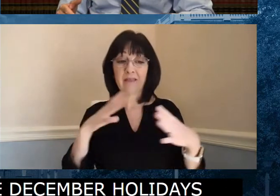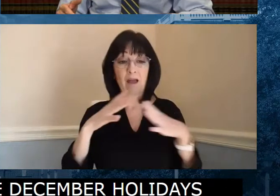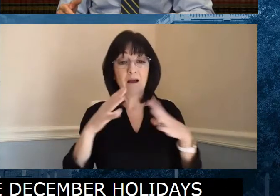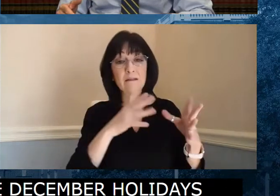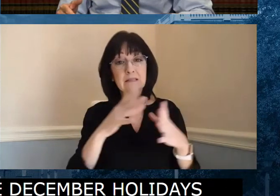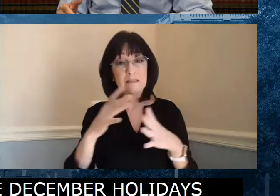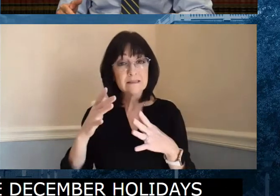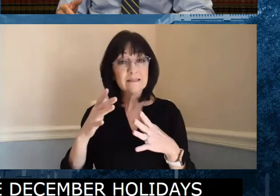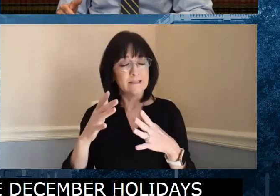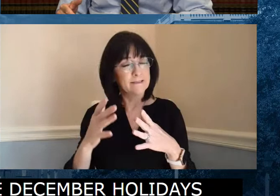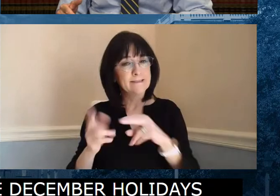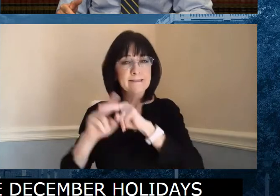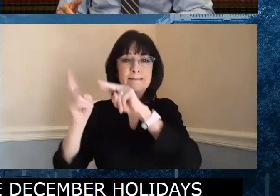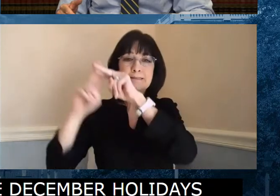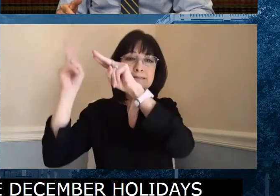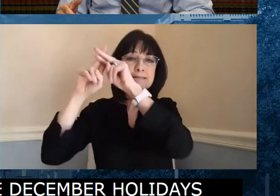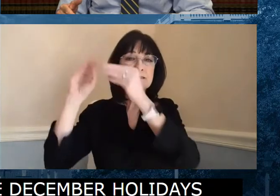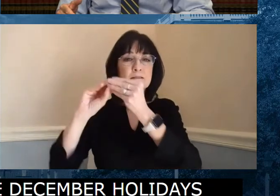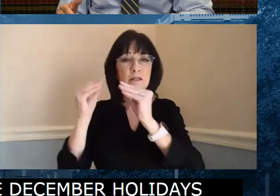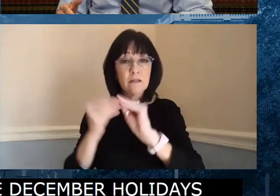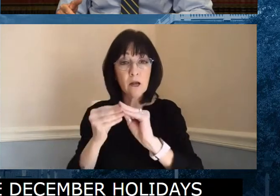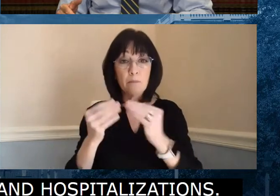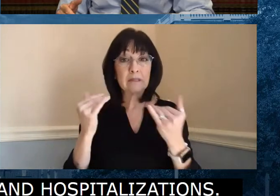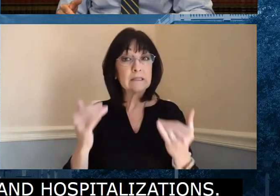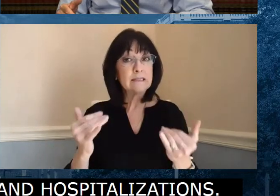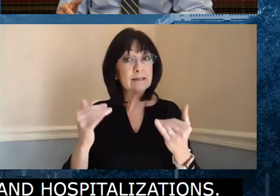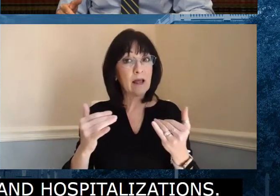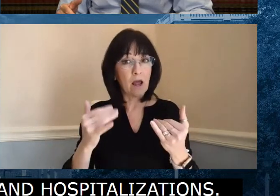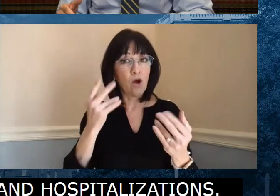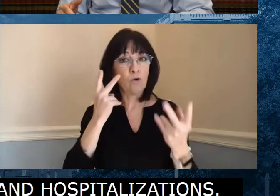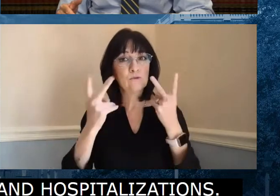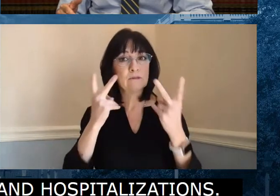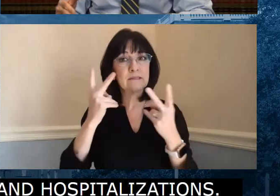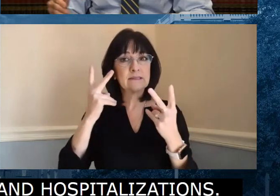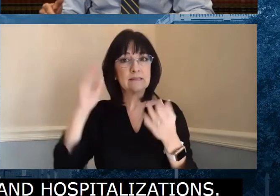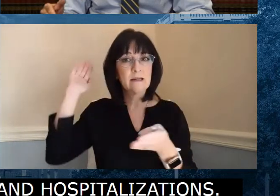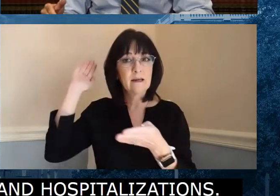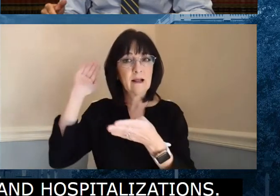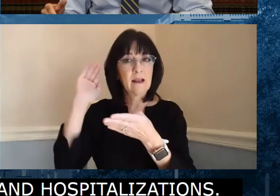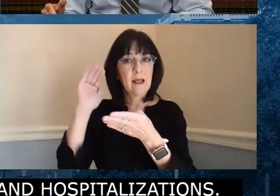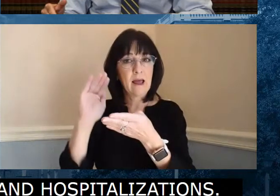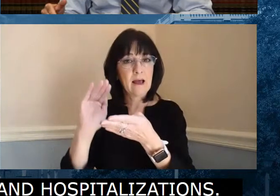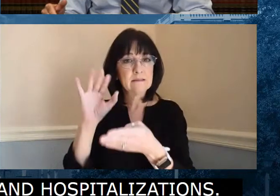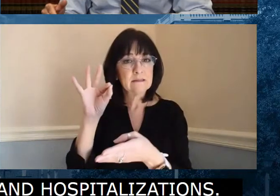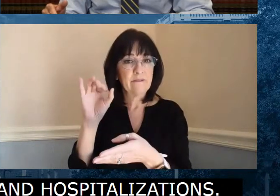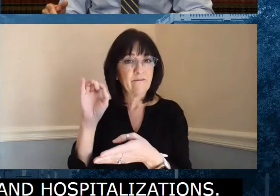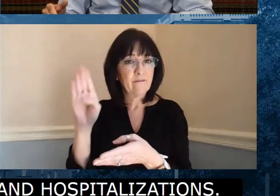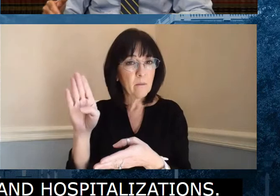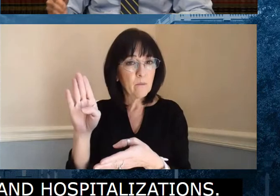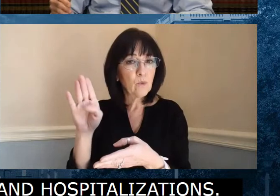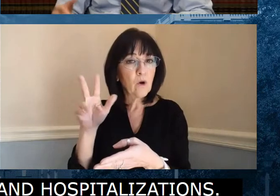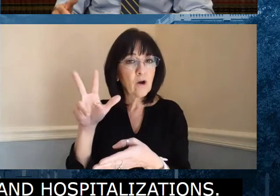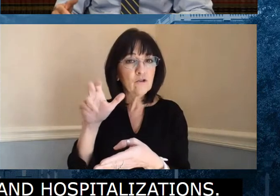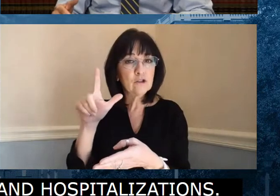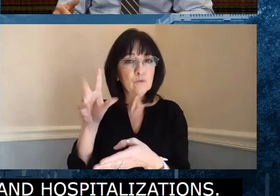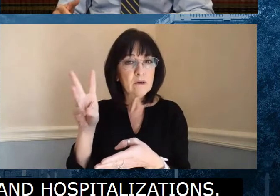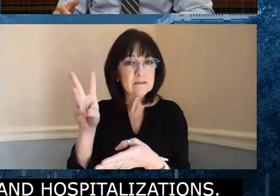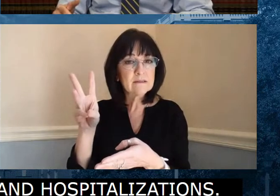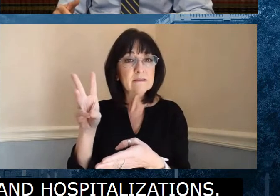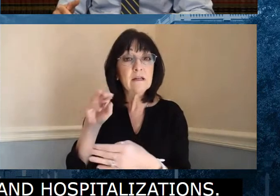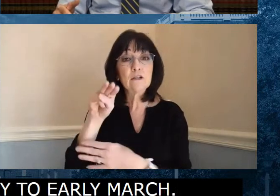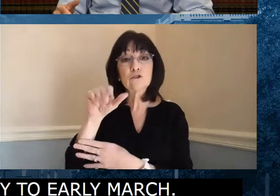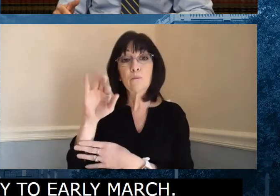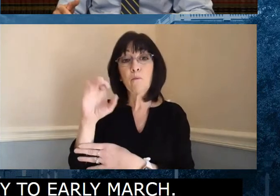February and early March, from 326 and February 1st down to under 100, and then